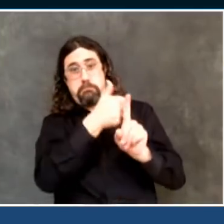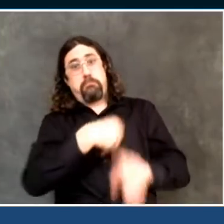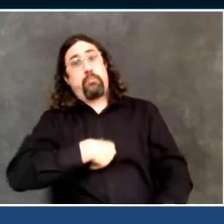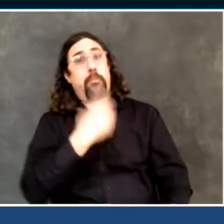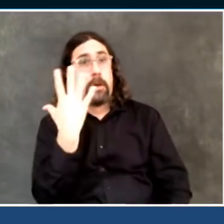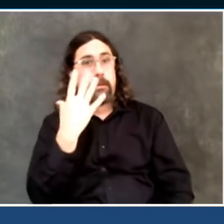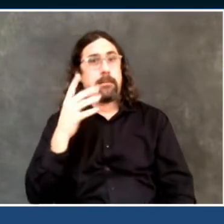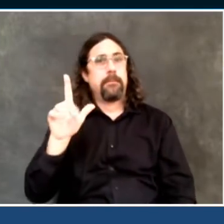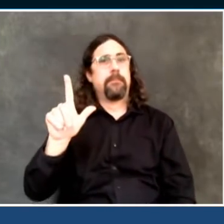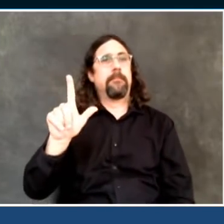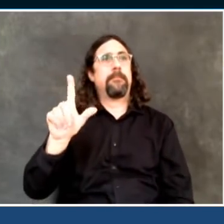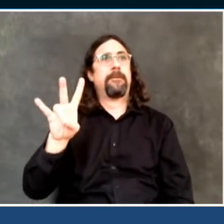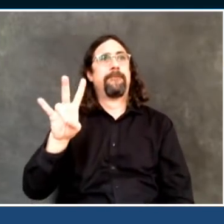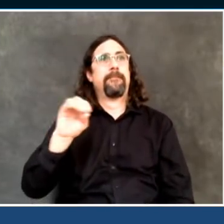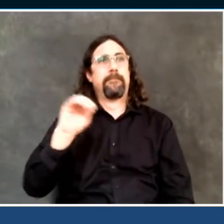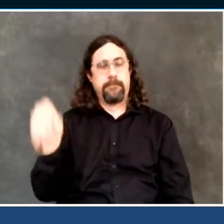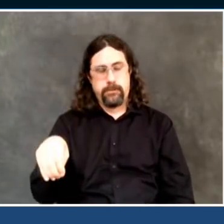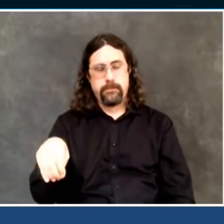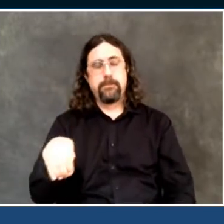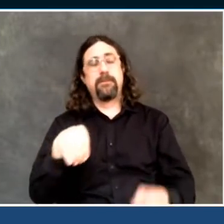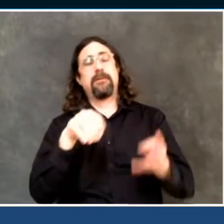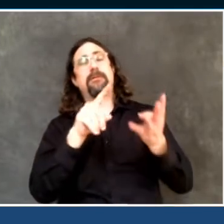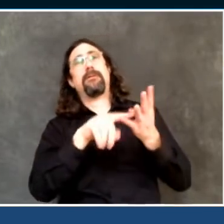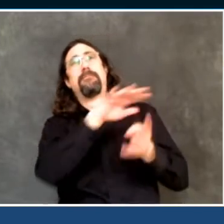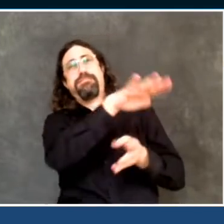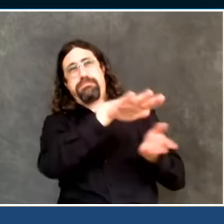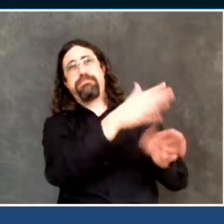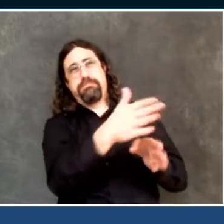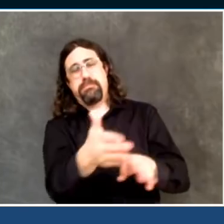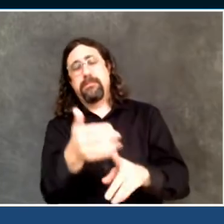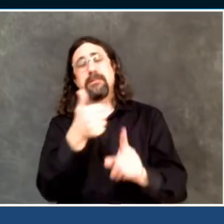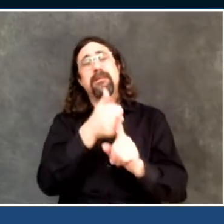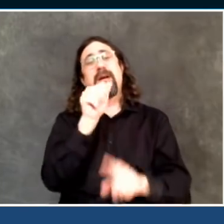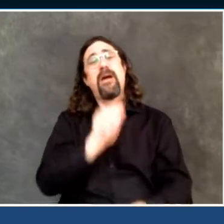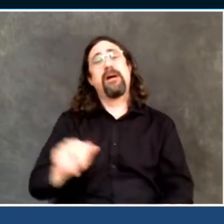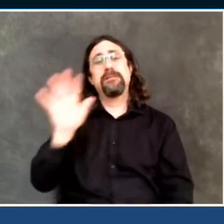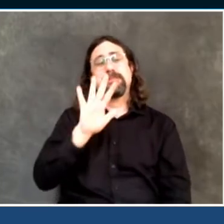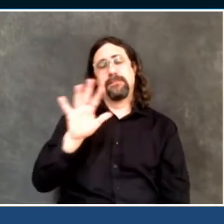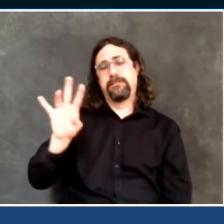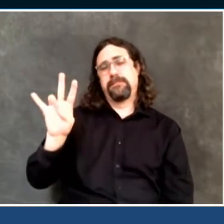about 14% of the overall population.